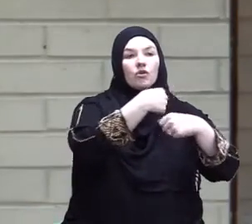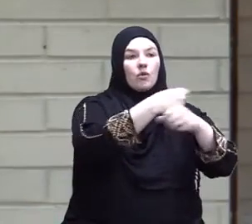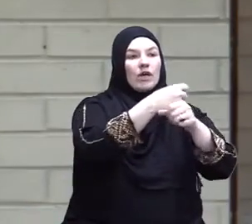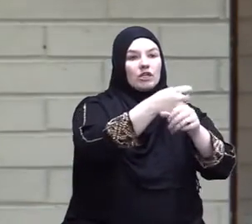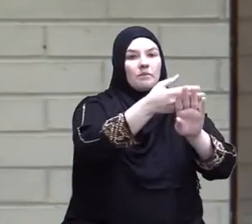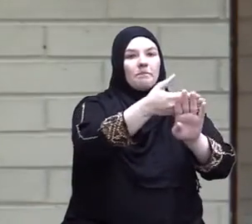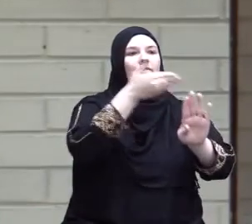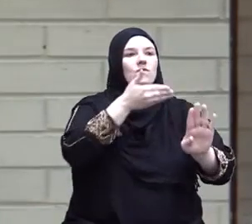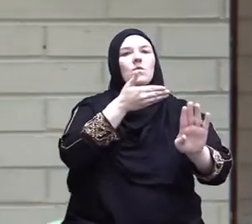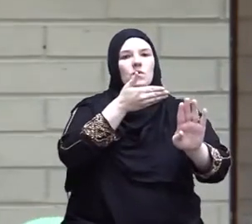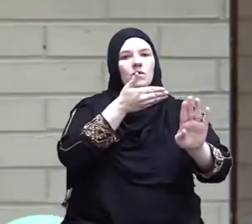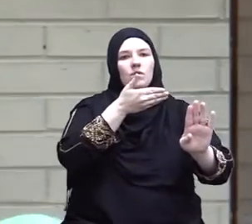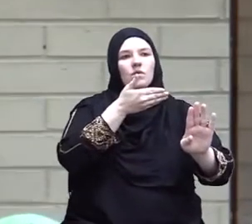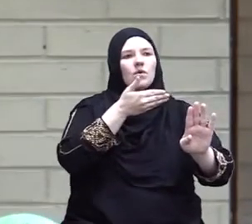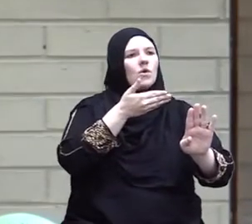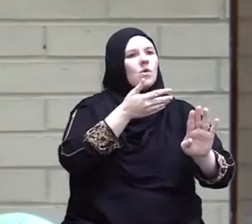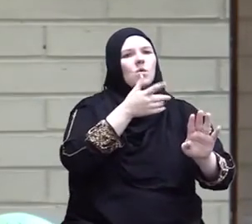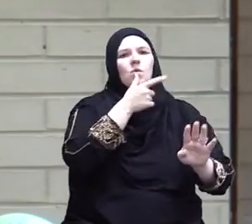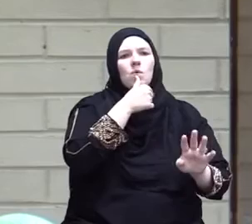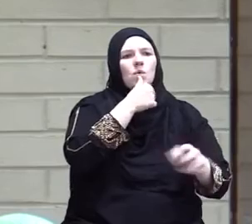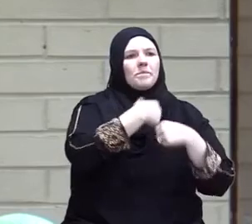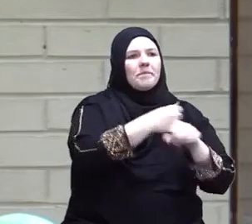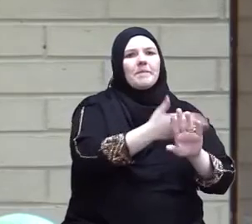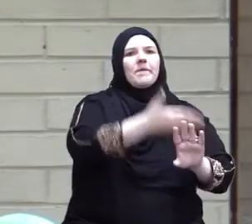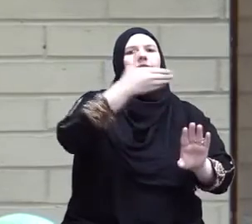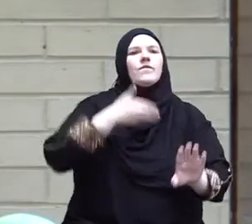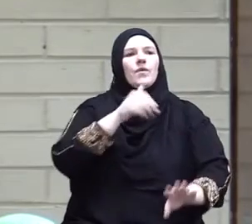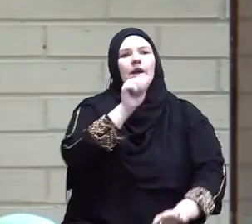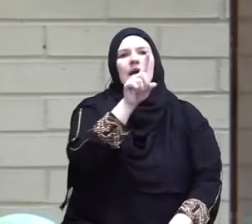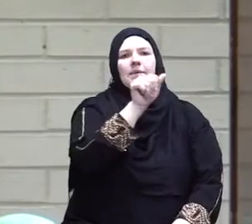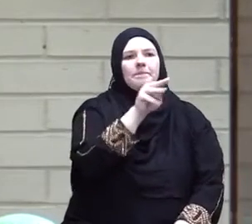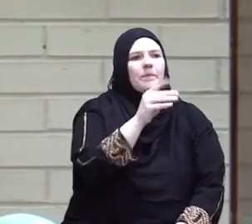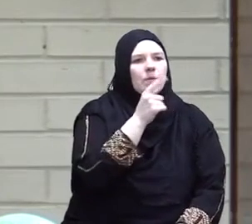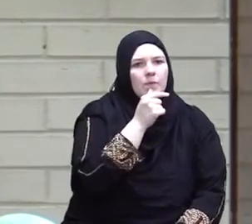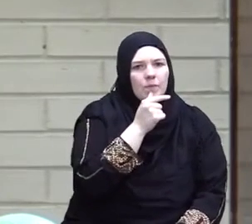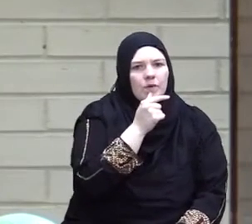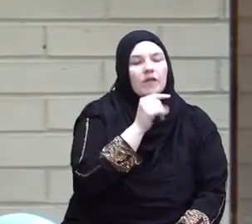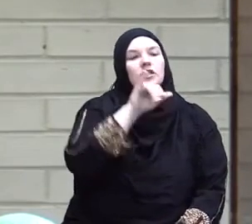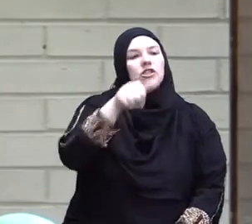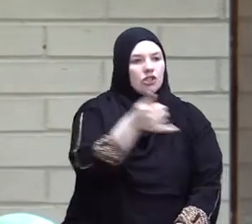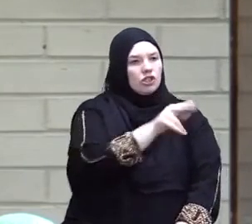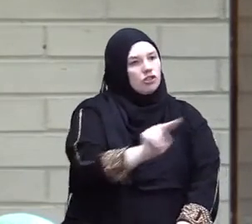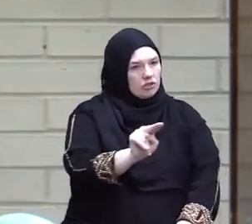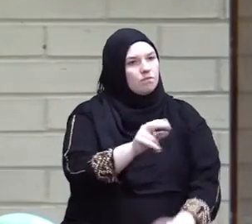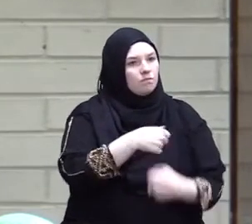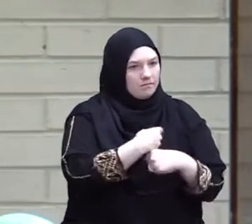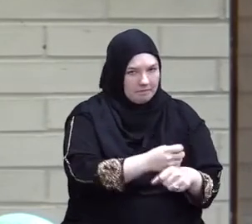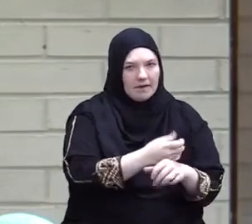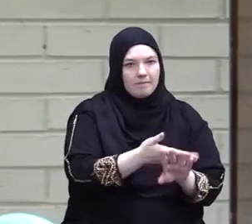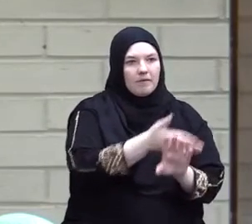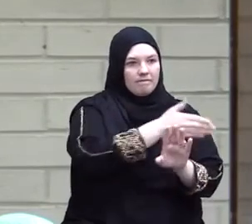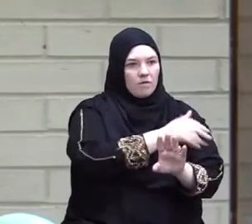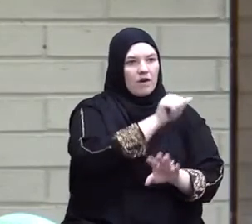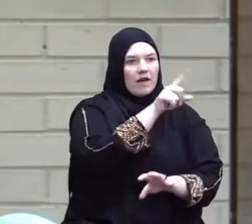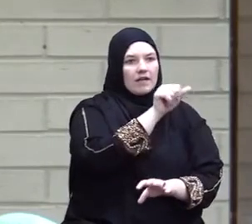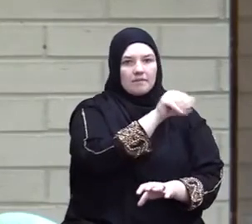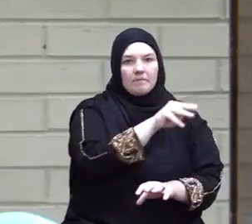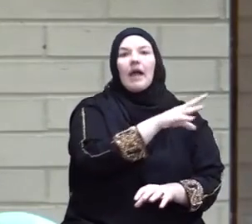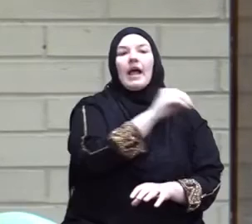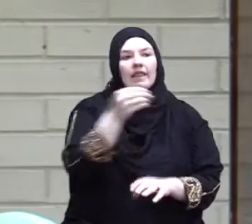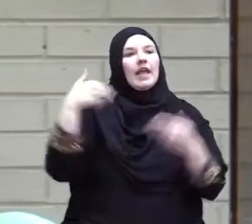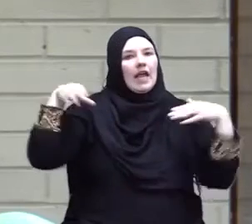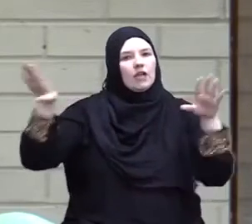came before him. Who was created before Adam? The jinn were created and the angels